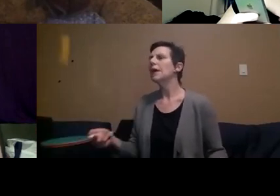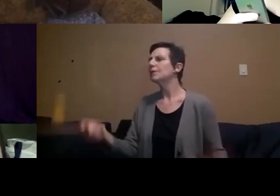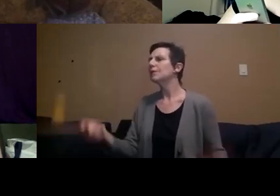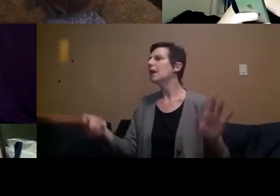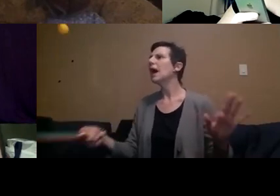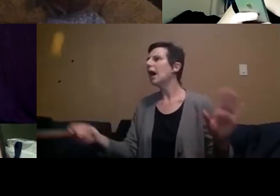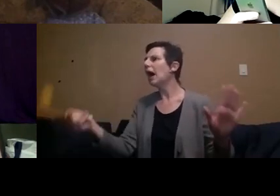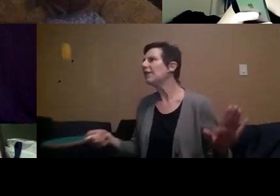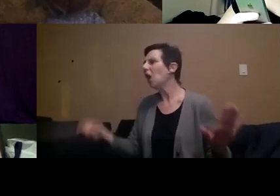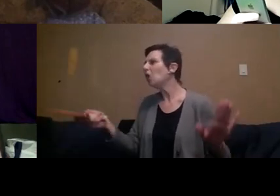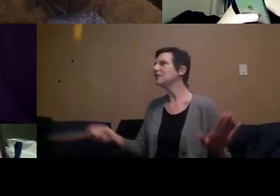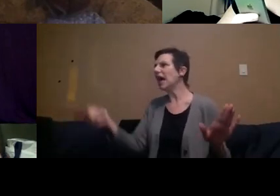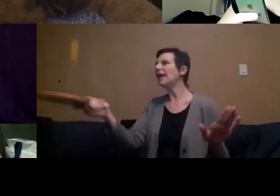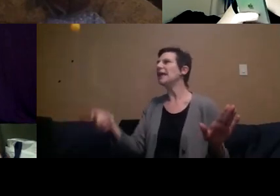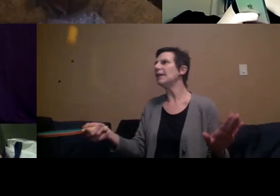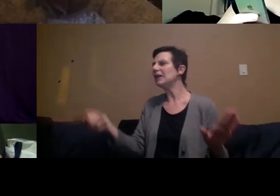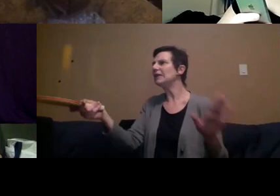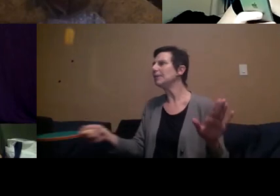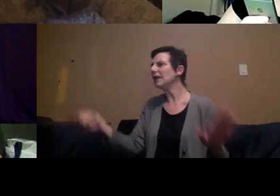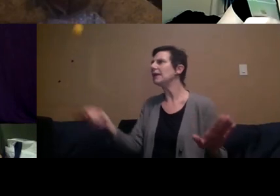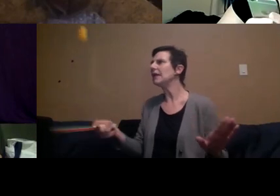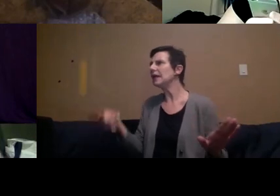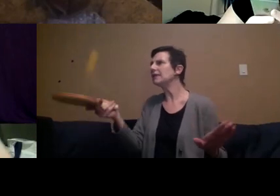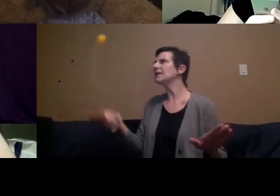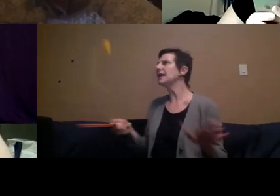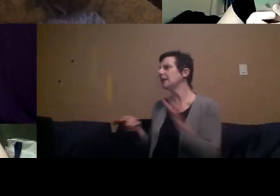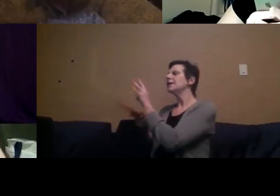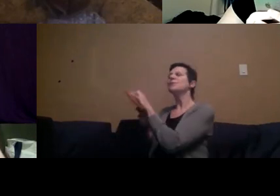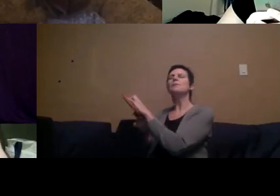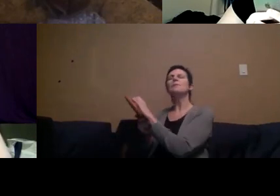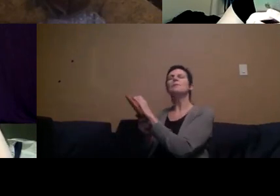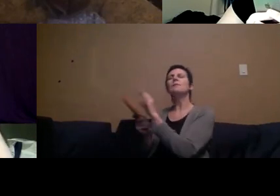please. I've almost got it. I mean, in a minute.